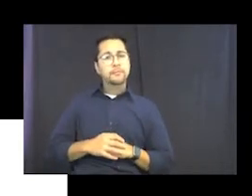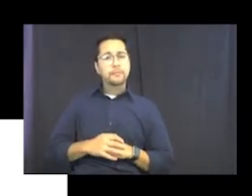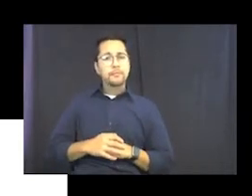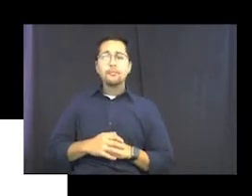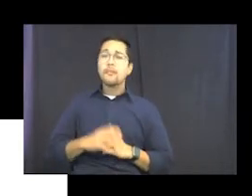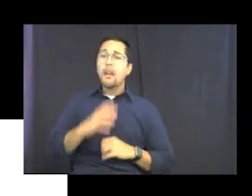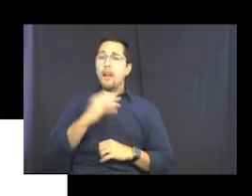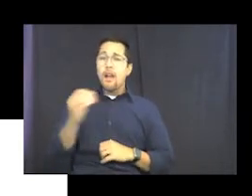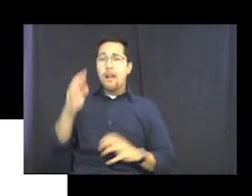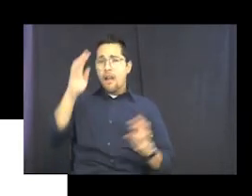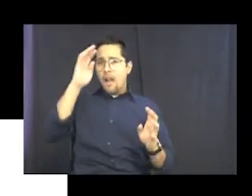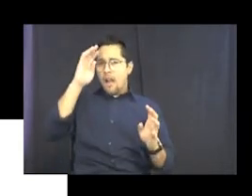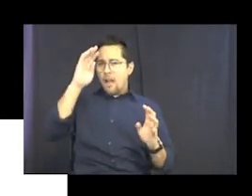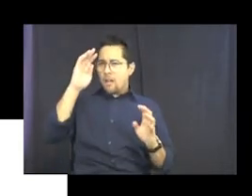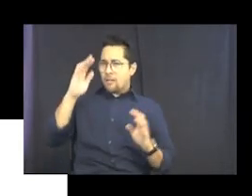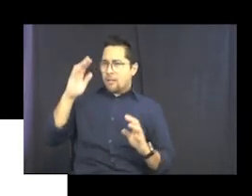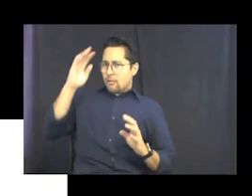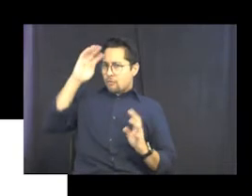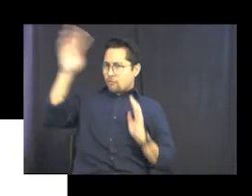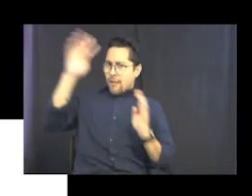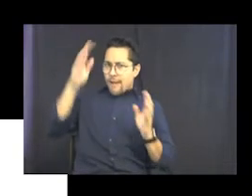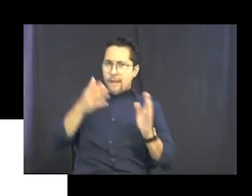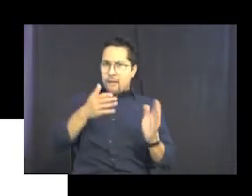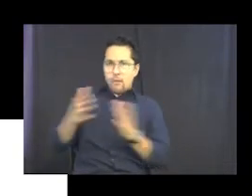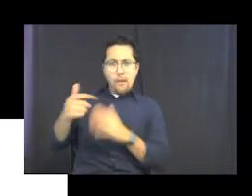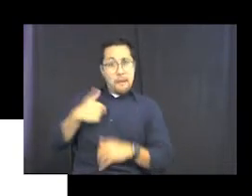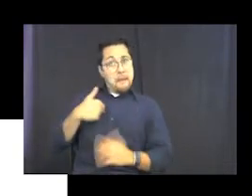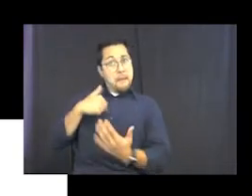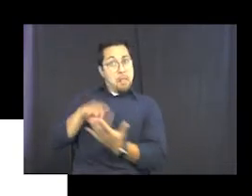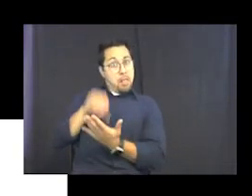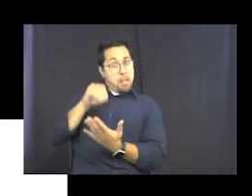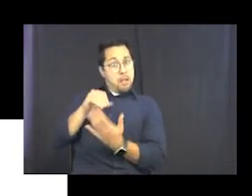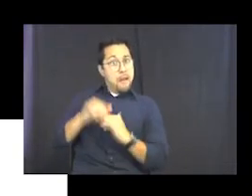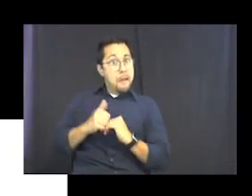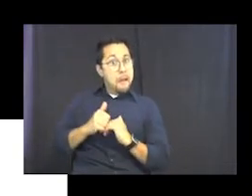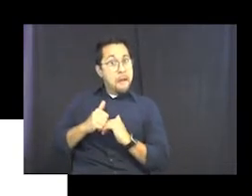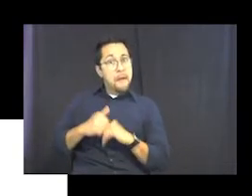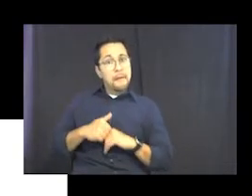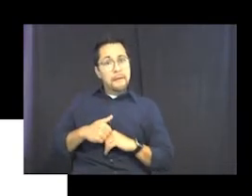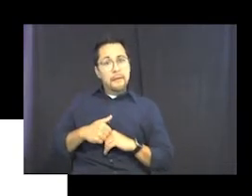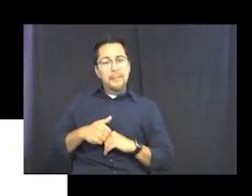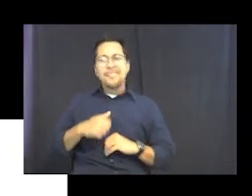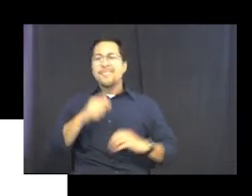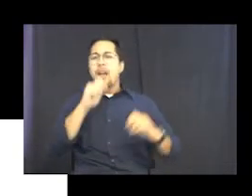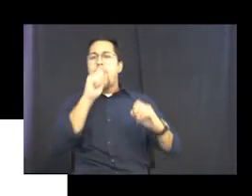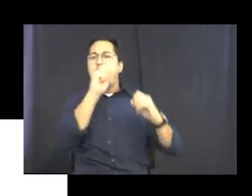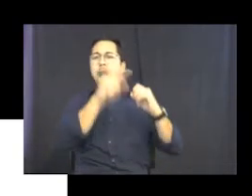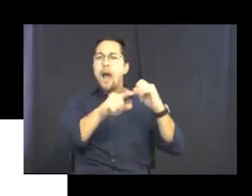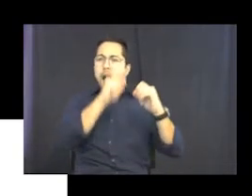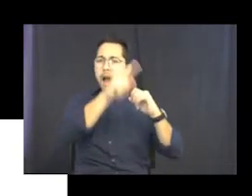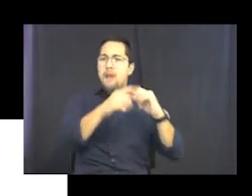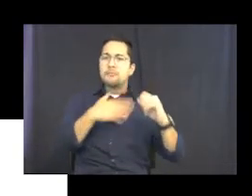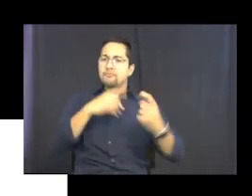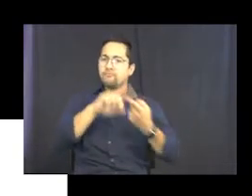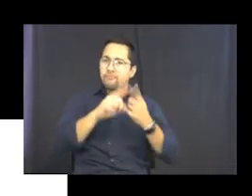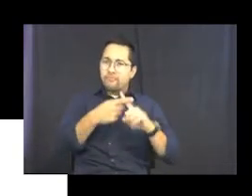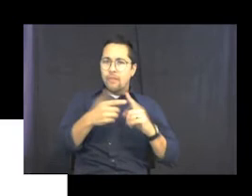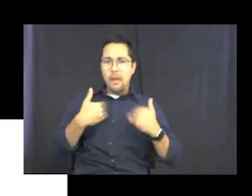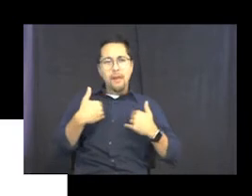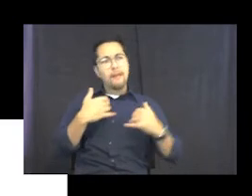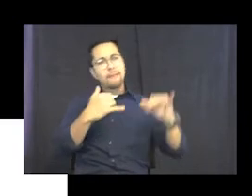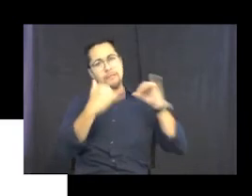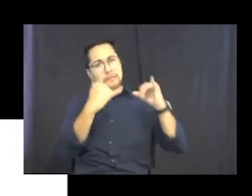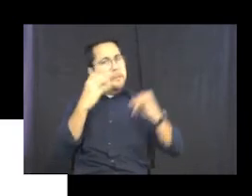ways I've learned is to ask my friends who have similar experiences